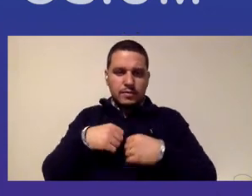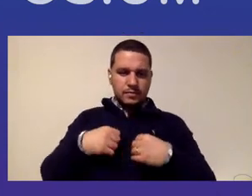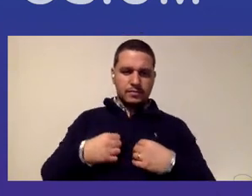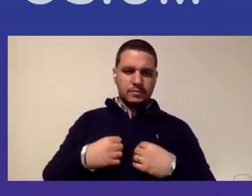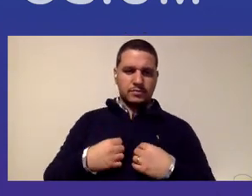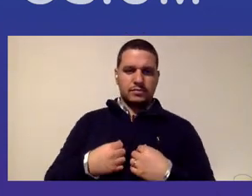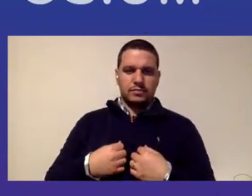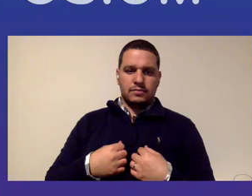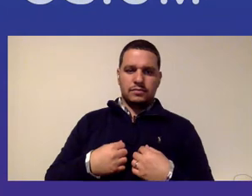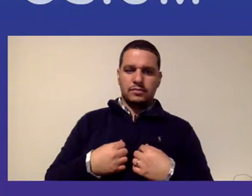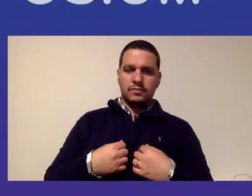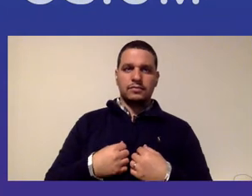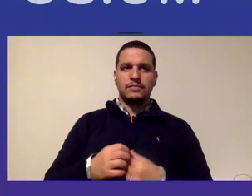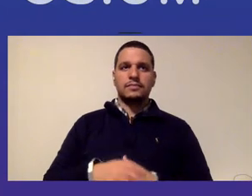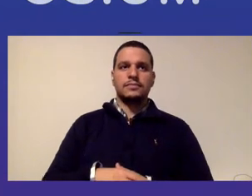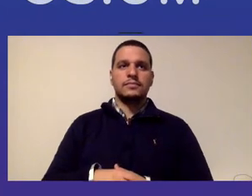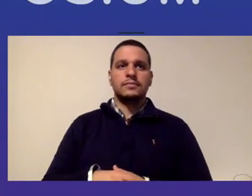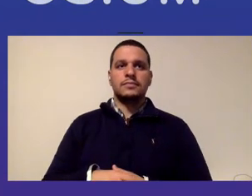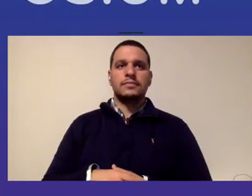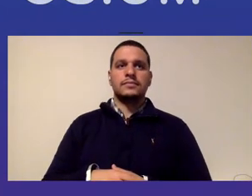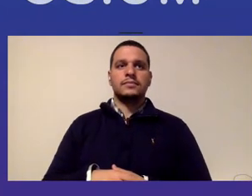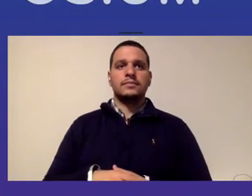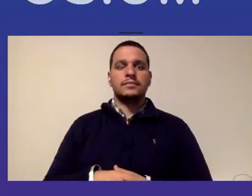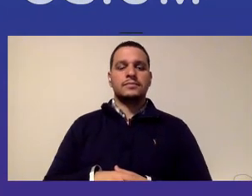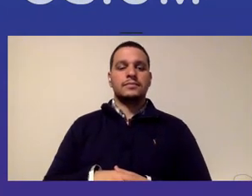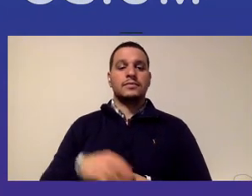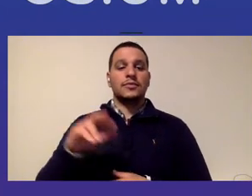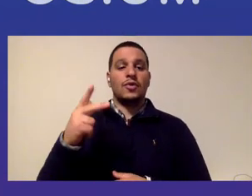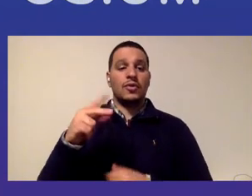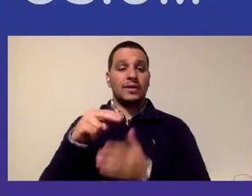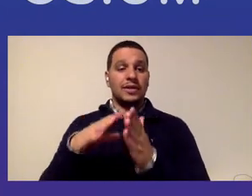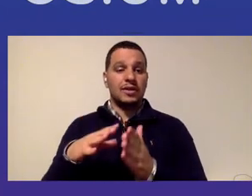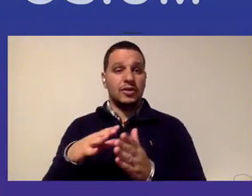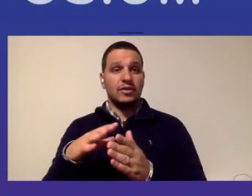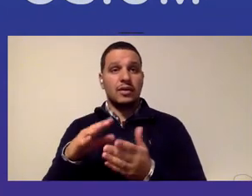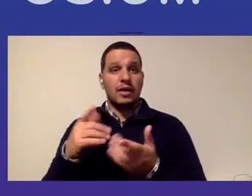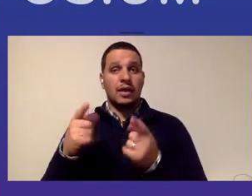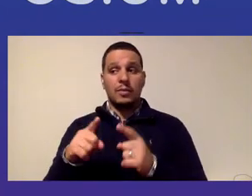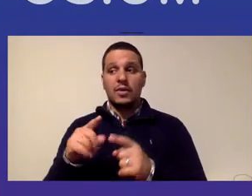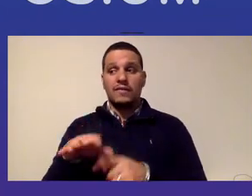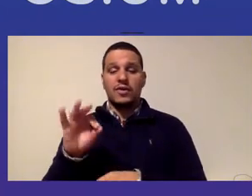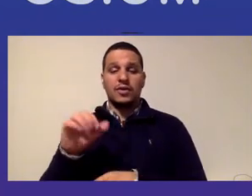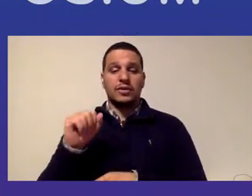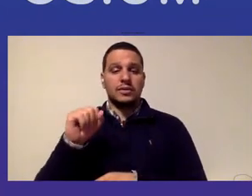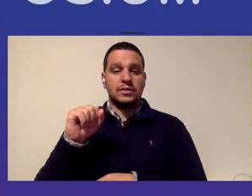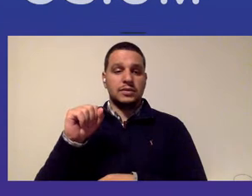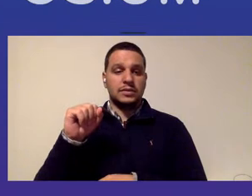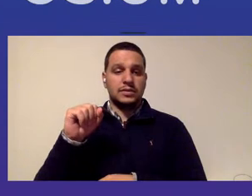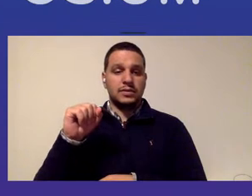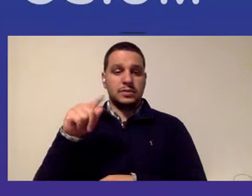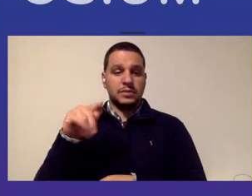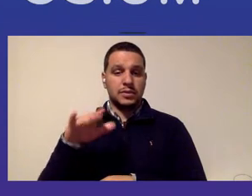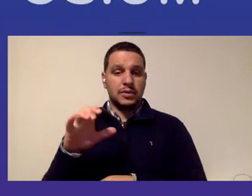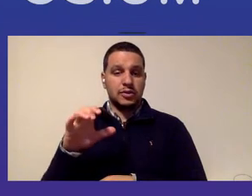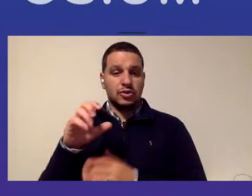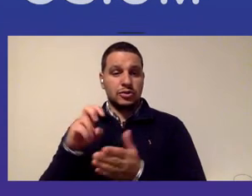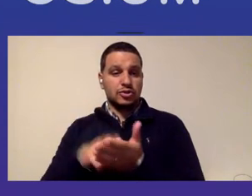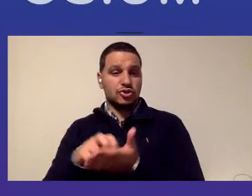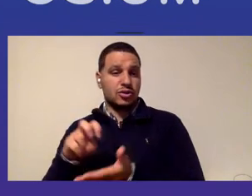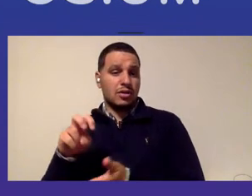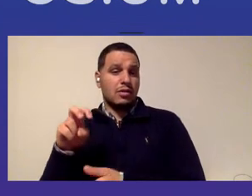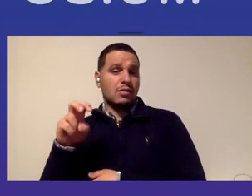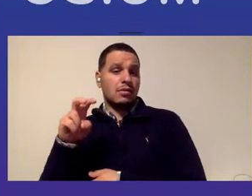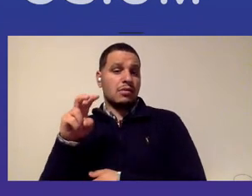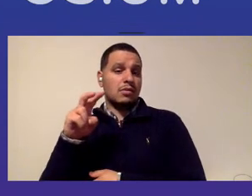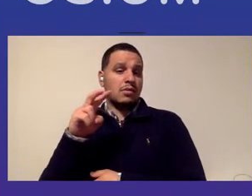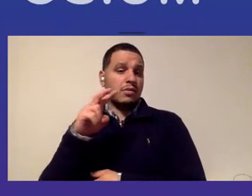her spine. The third dancer miraculously finds the space to leap between the two other young women and the